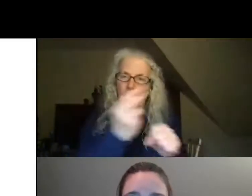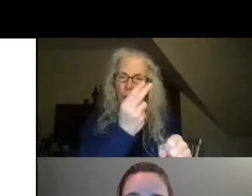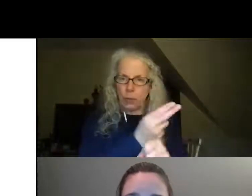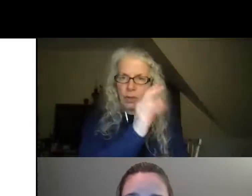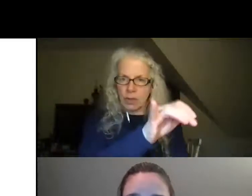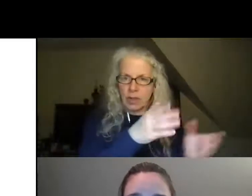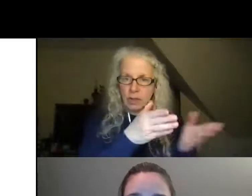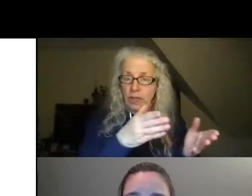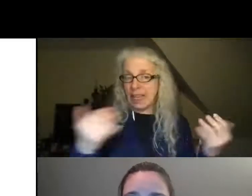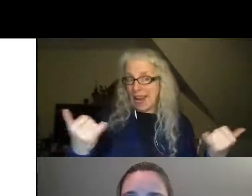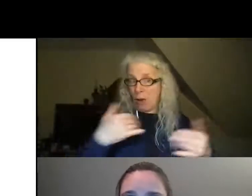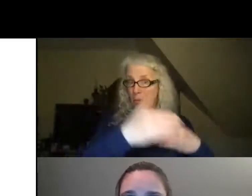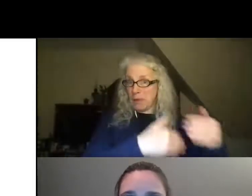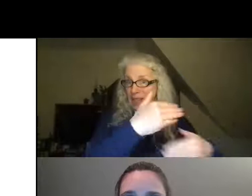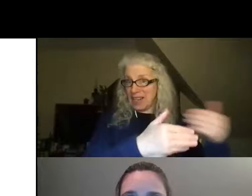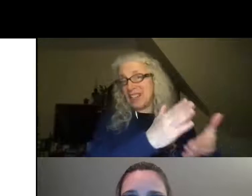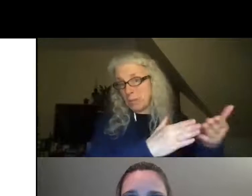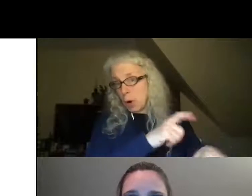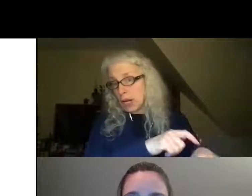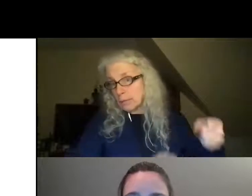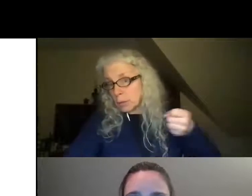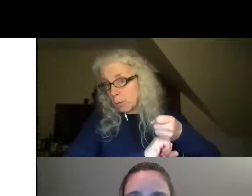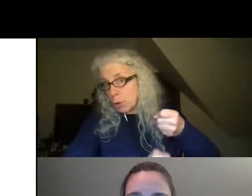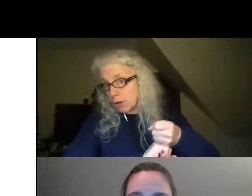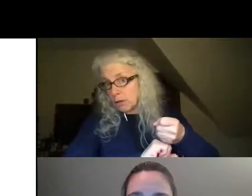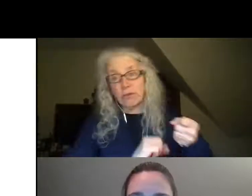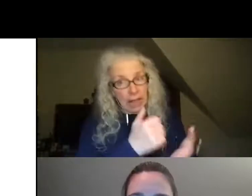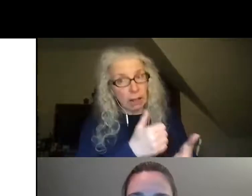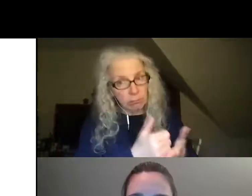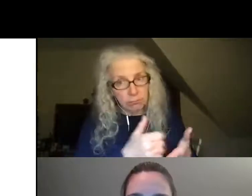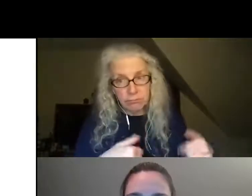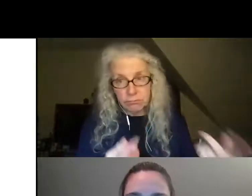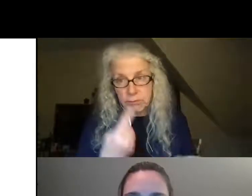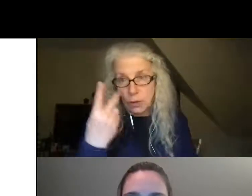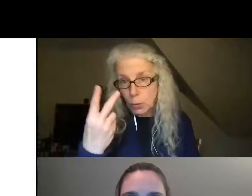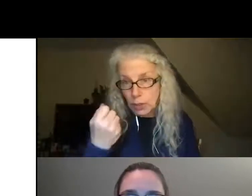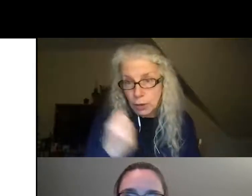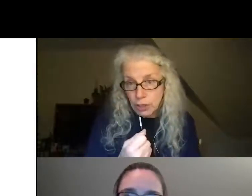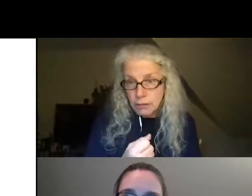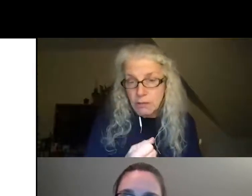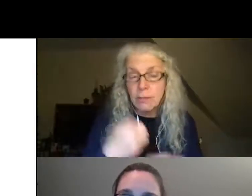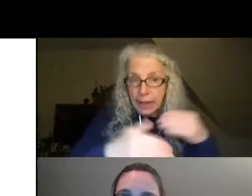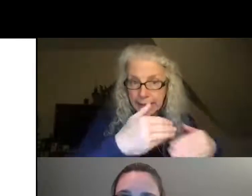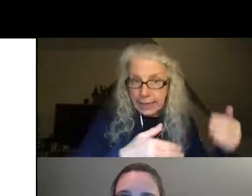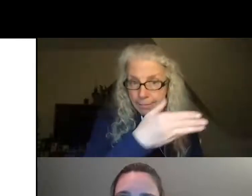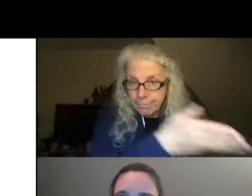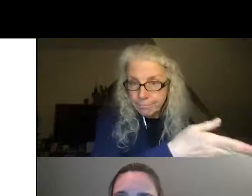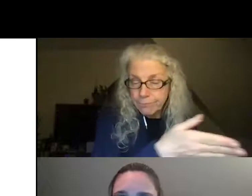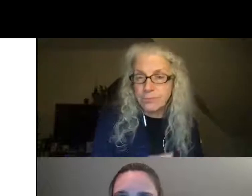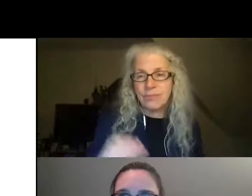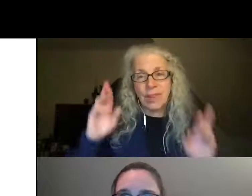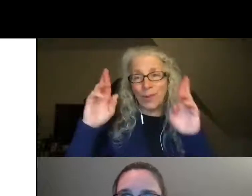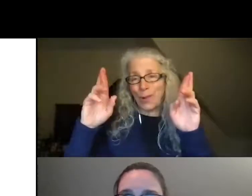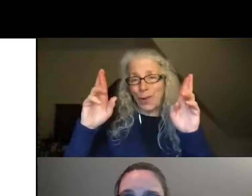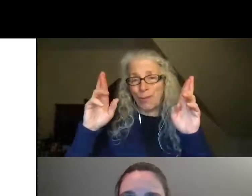have Bethany as a part-time support, so that has been helpful in the last couple of years that she has been there. Hope to have